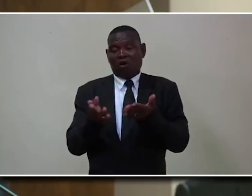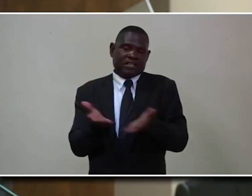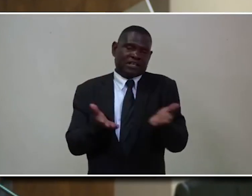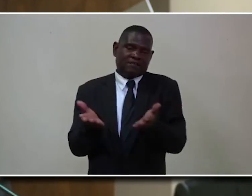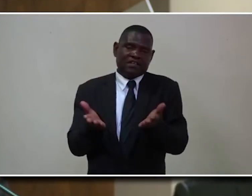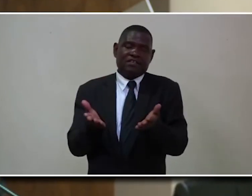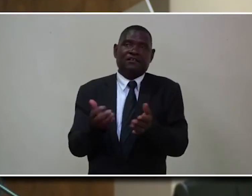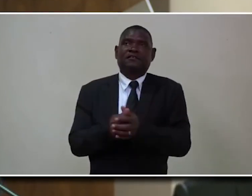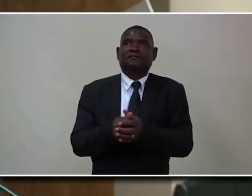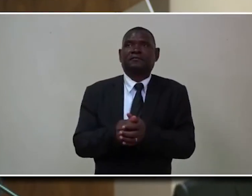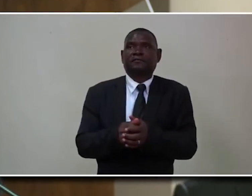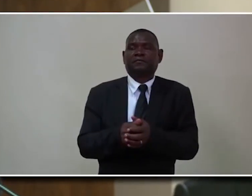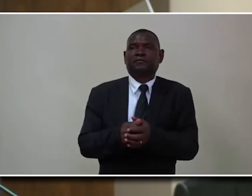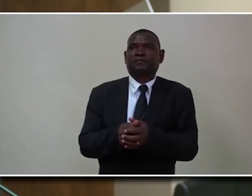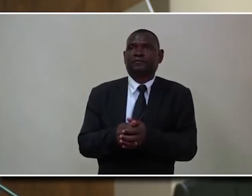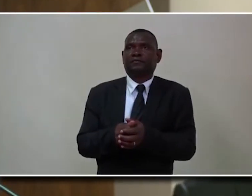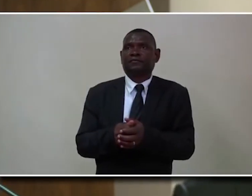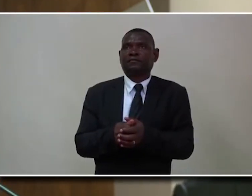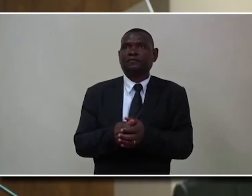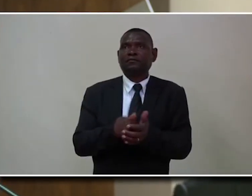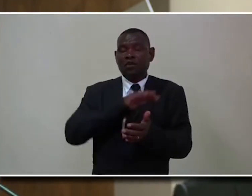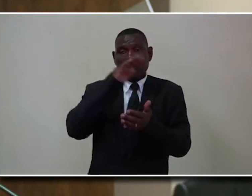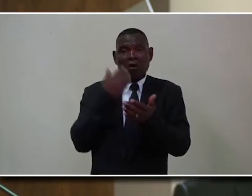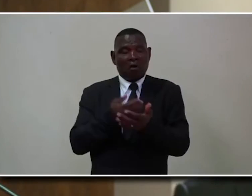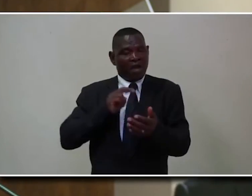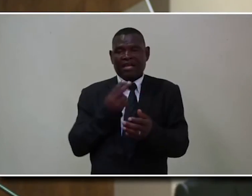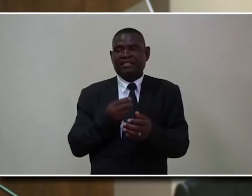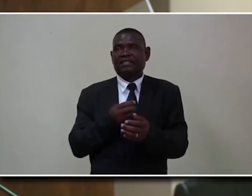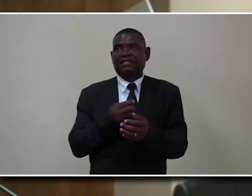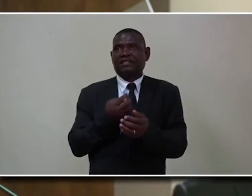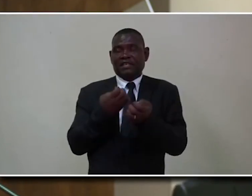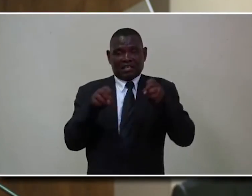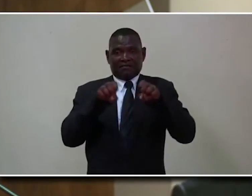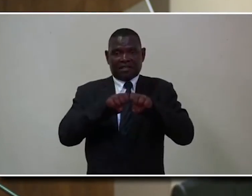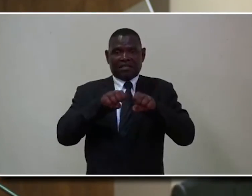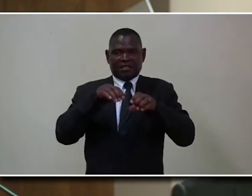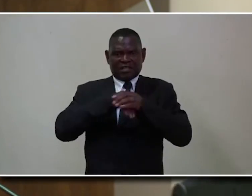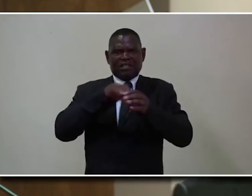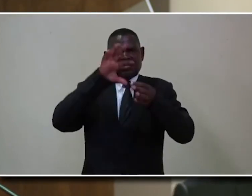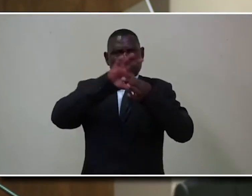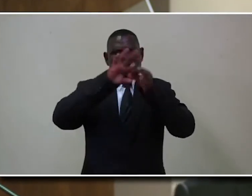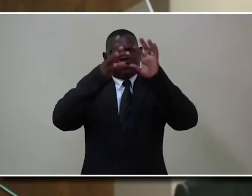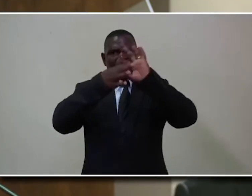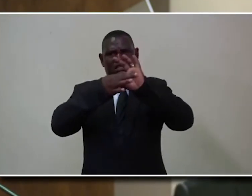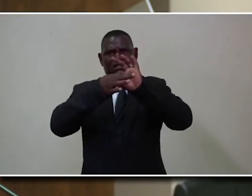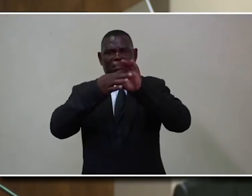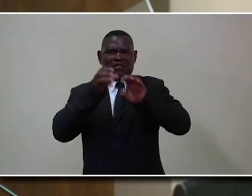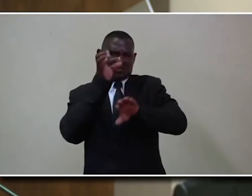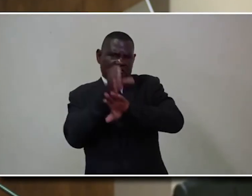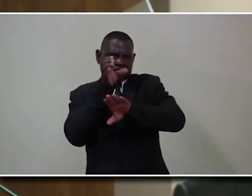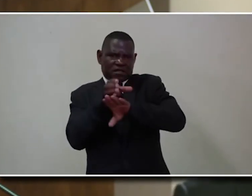tsono mwakuseka mapempero oyera apa. All of us, including those in the connected congregations, tosefe